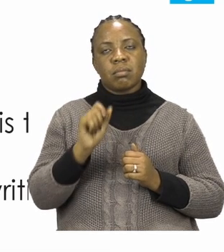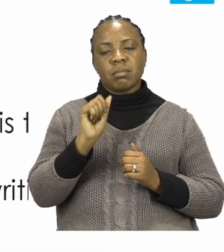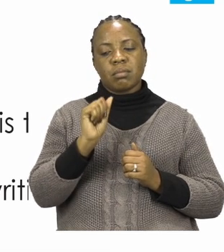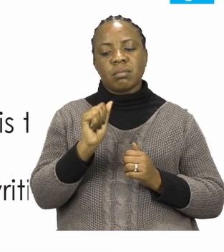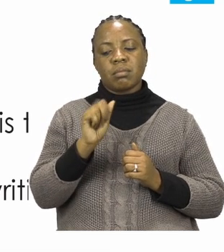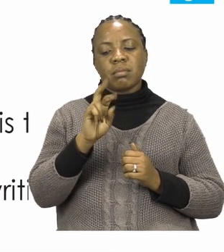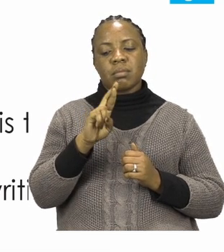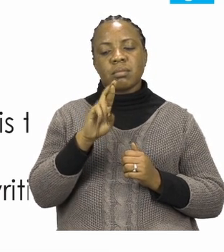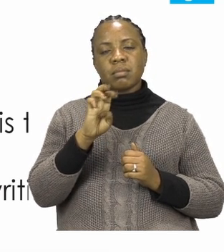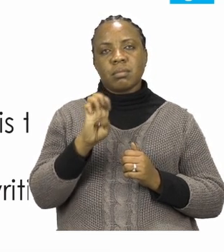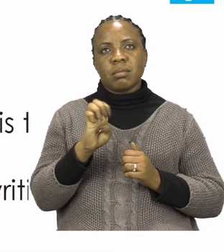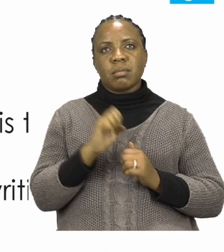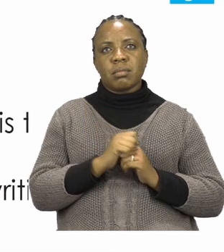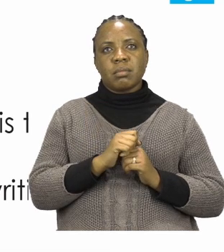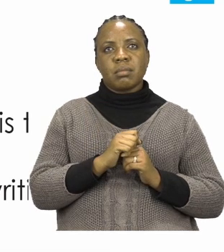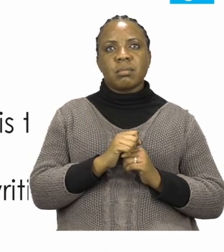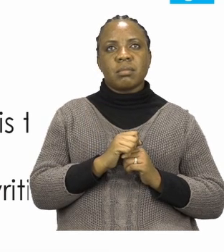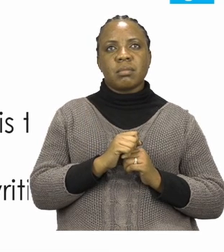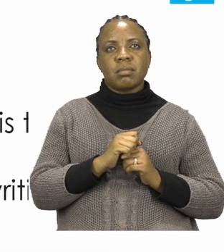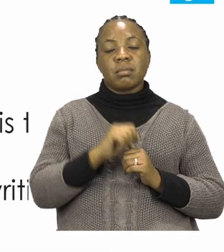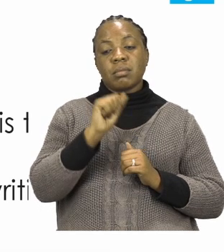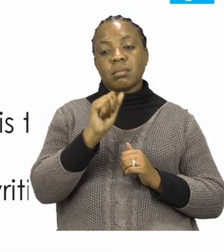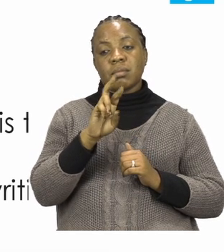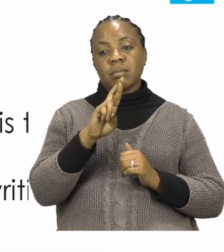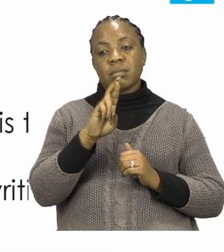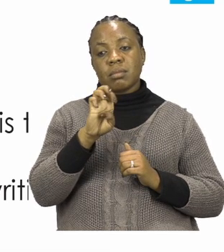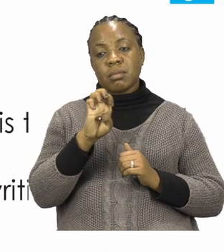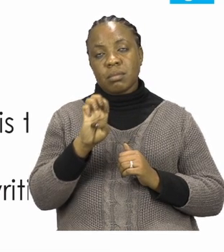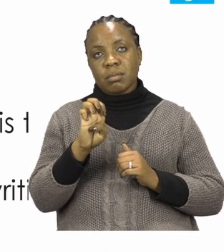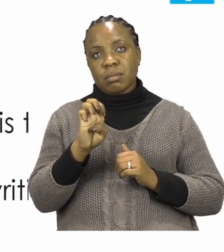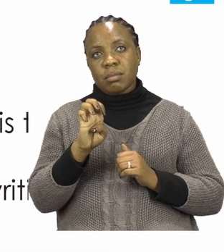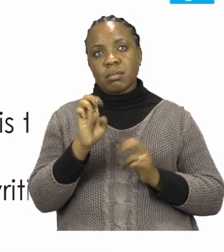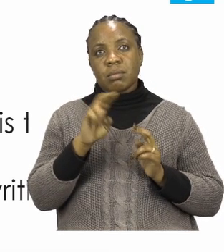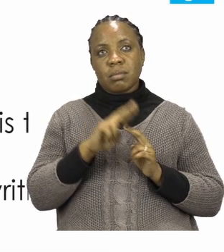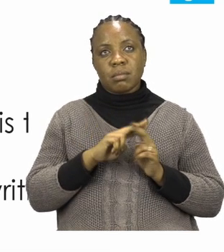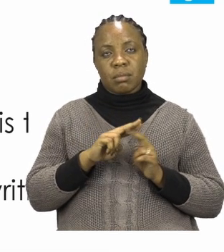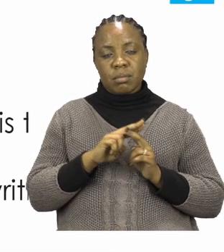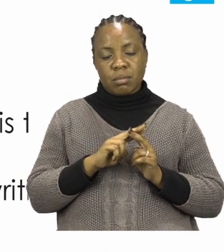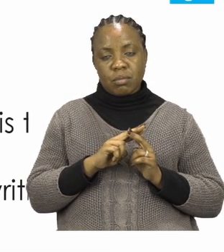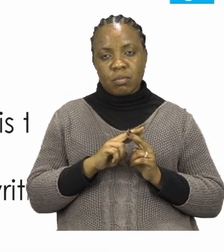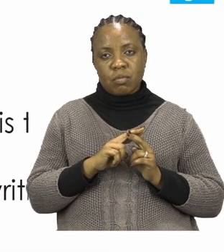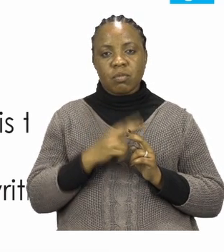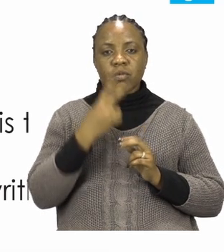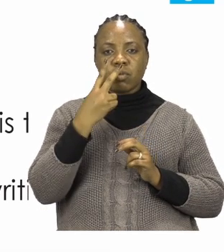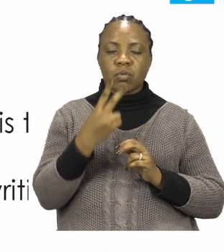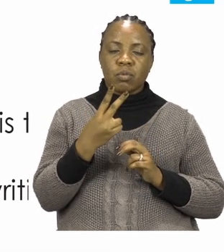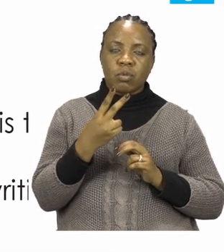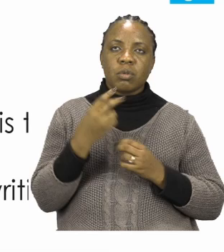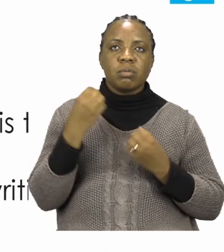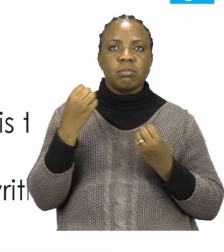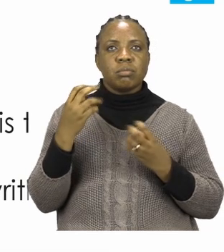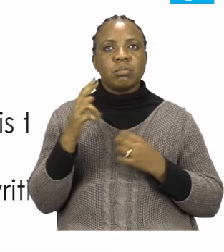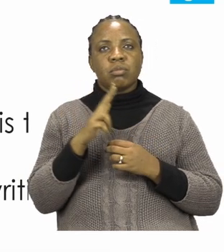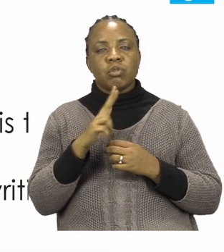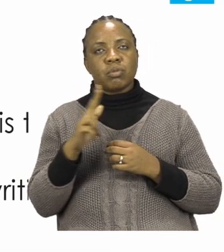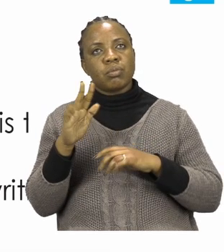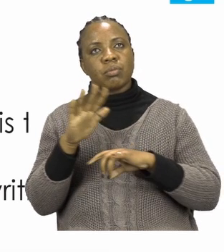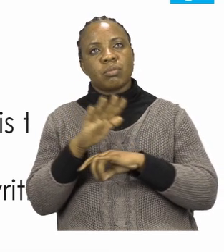me. Remember, we said we use the word are when there are two or more people or